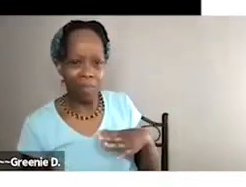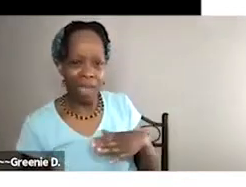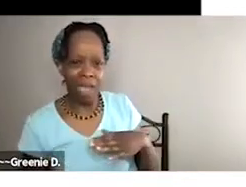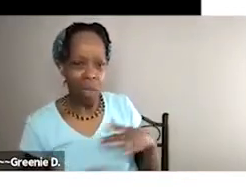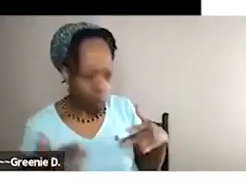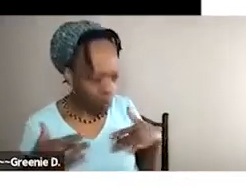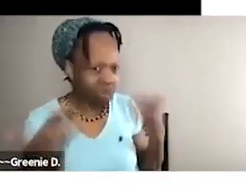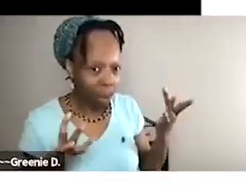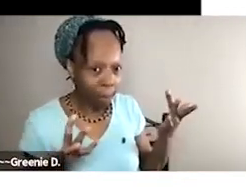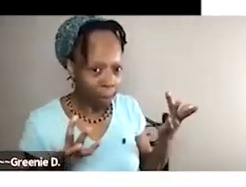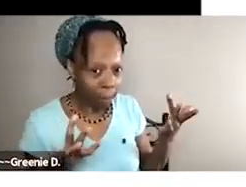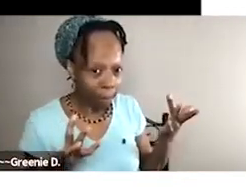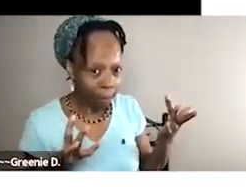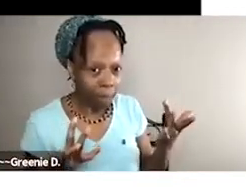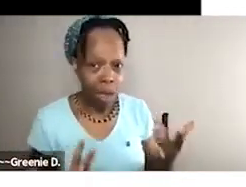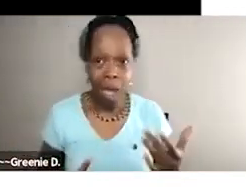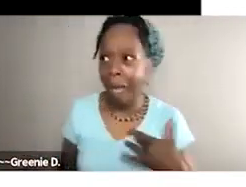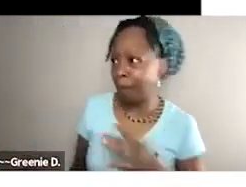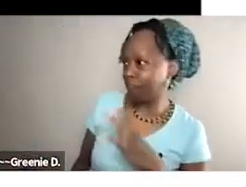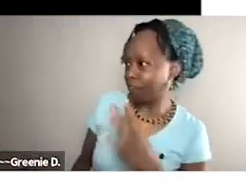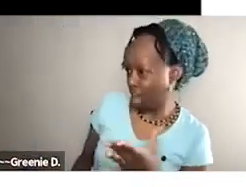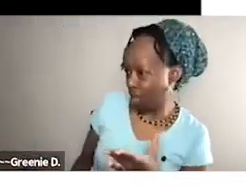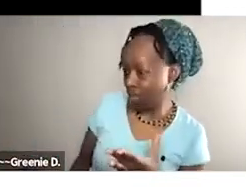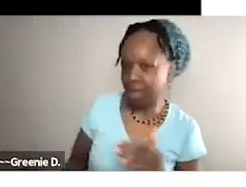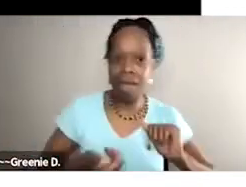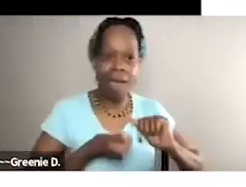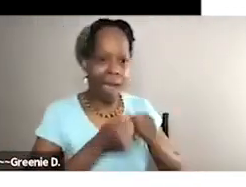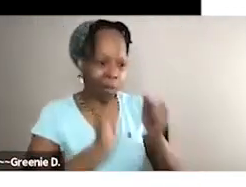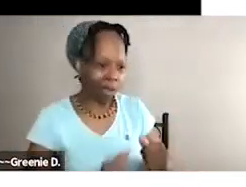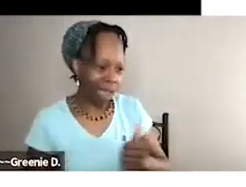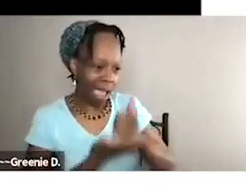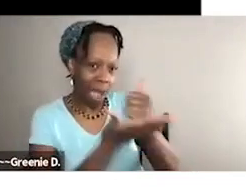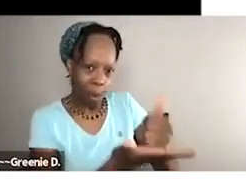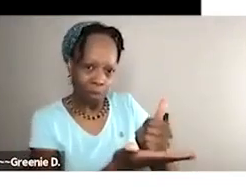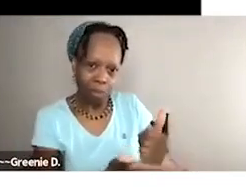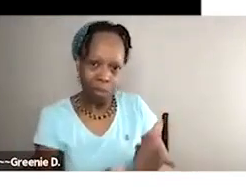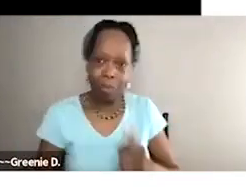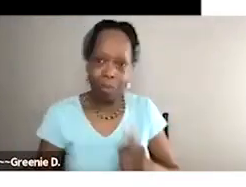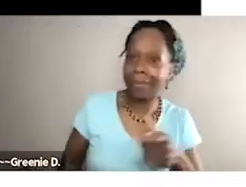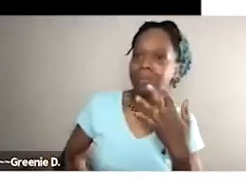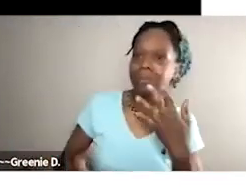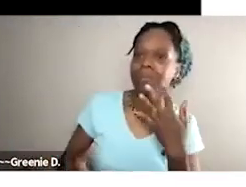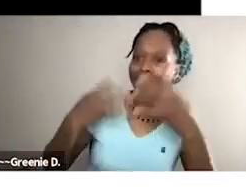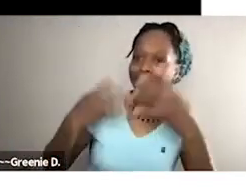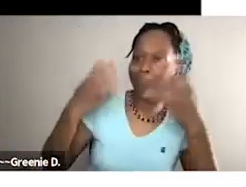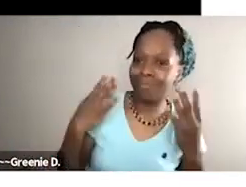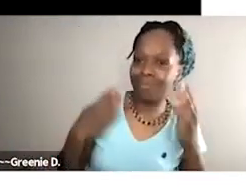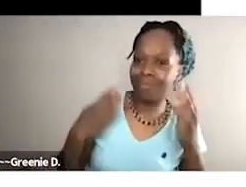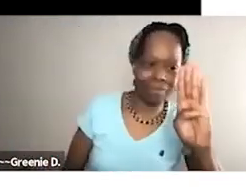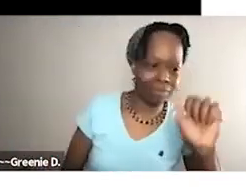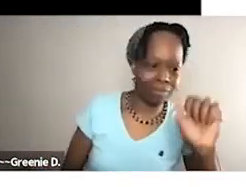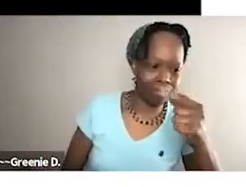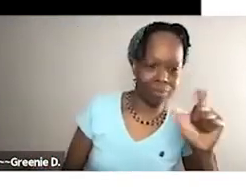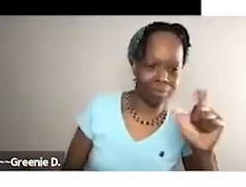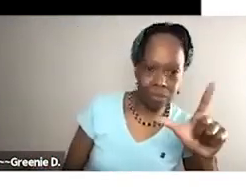I can help you today. I need a rainbow bagel. Anything else? No, just the